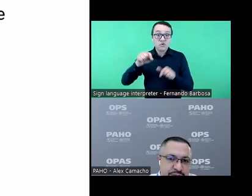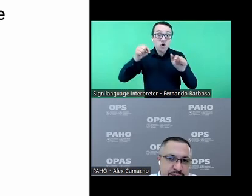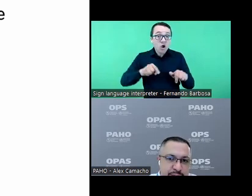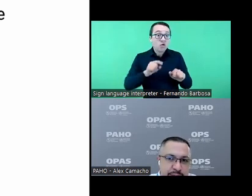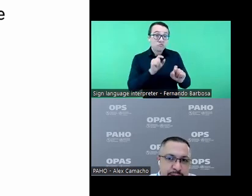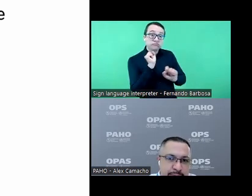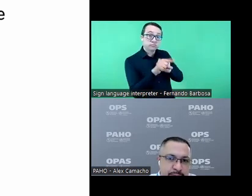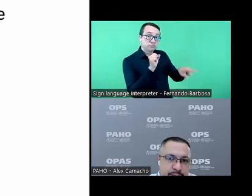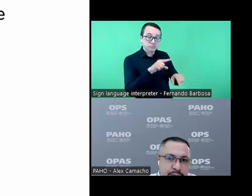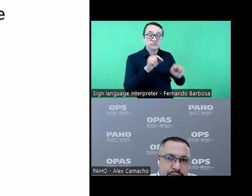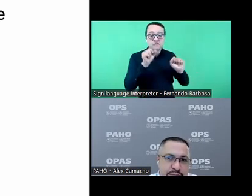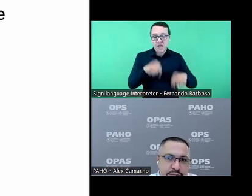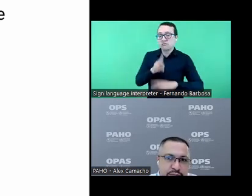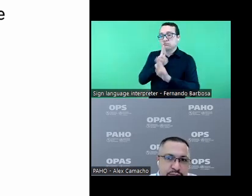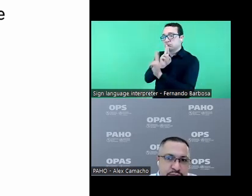session.